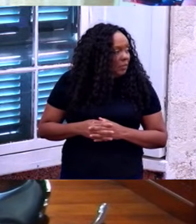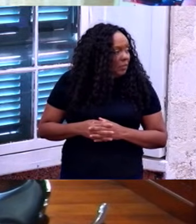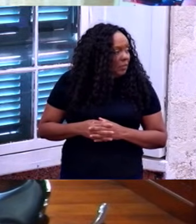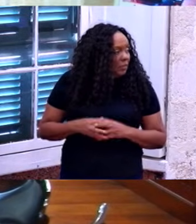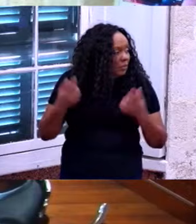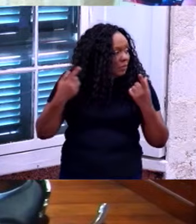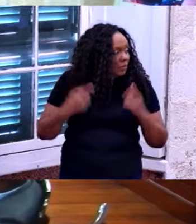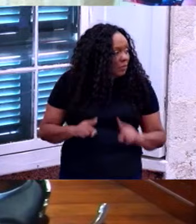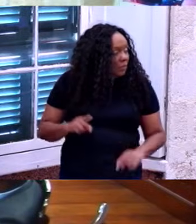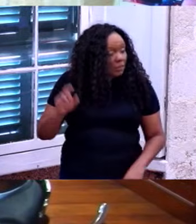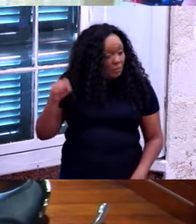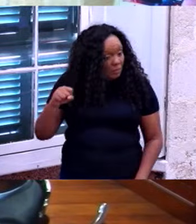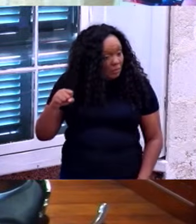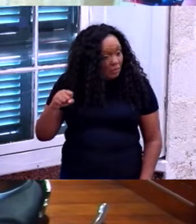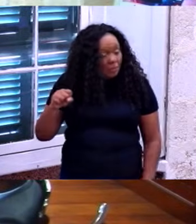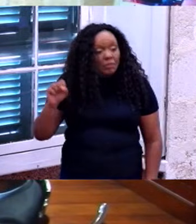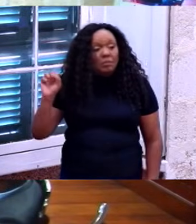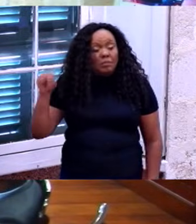aye?